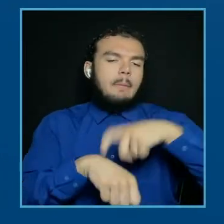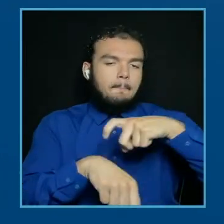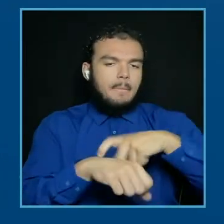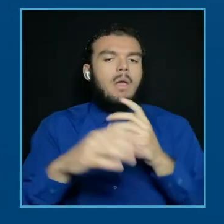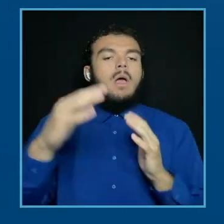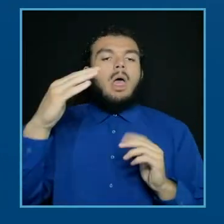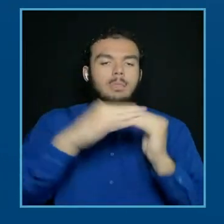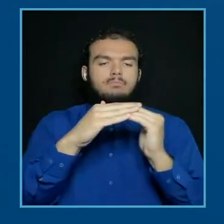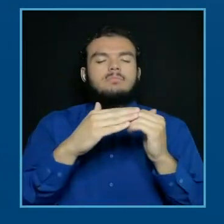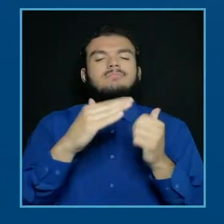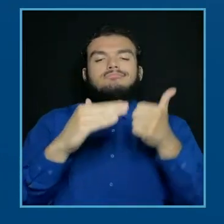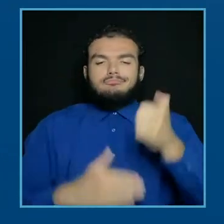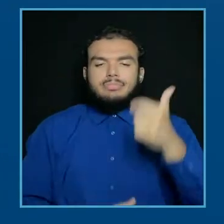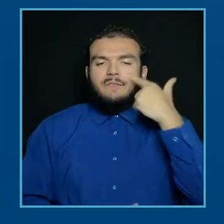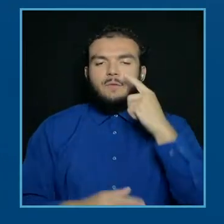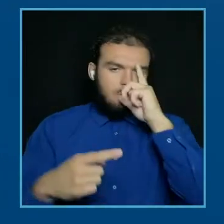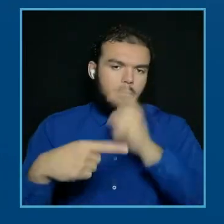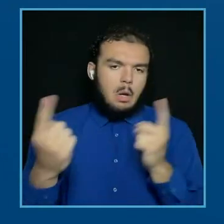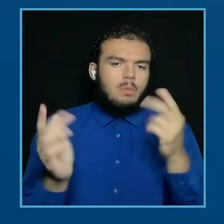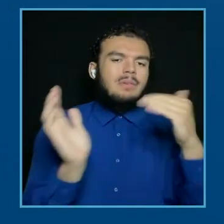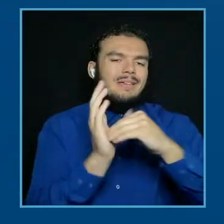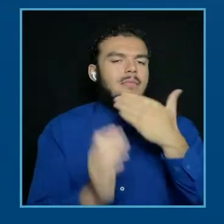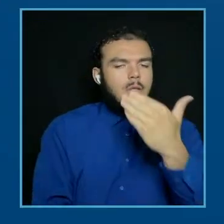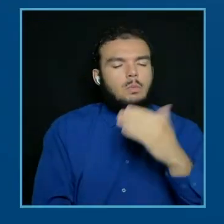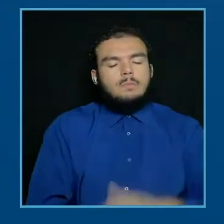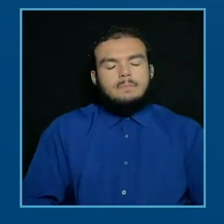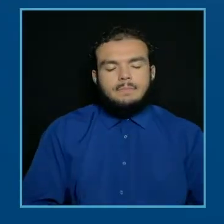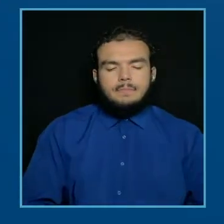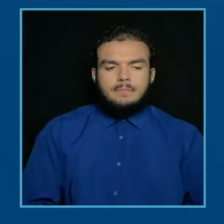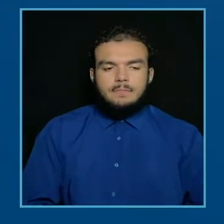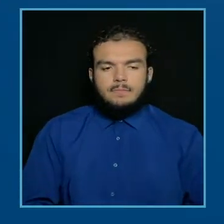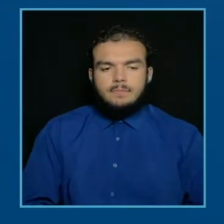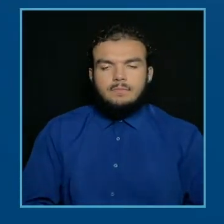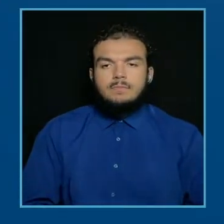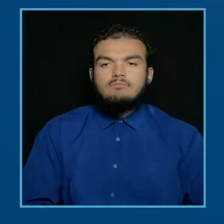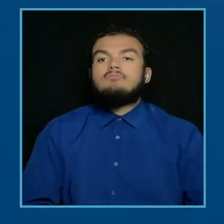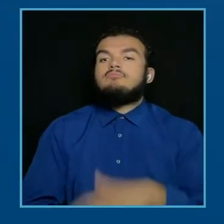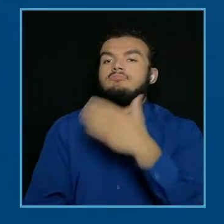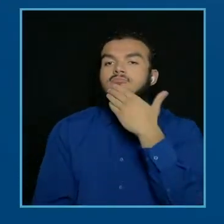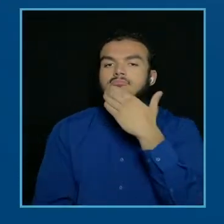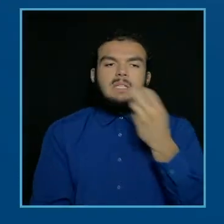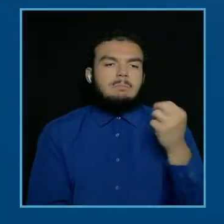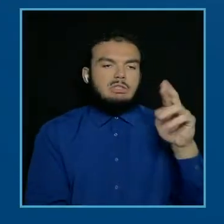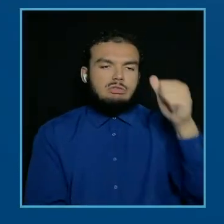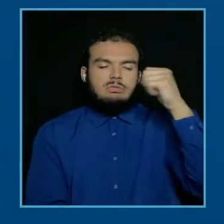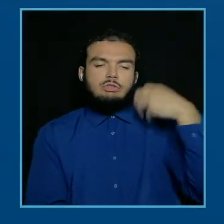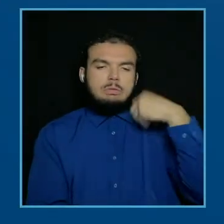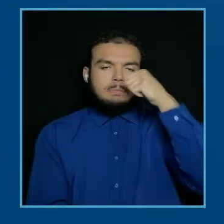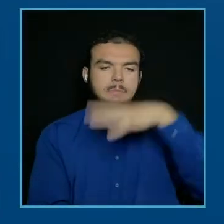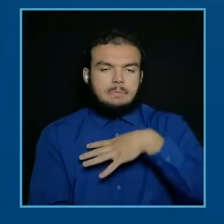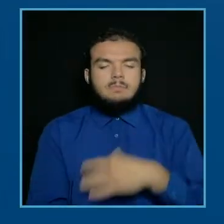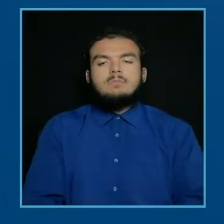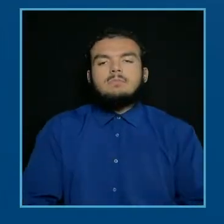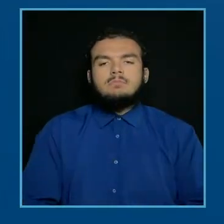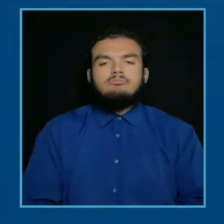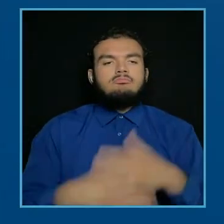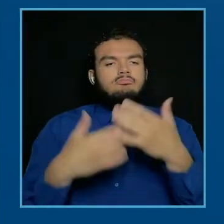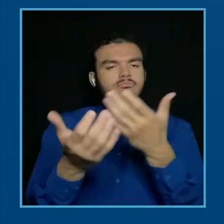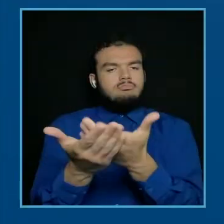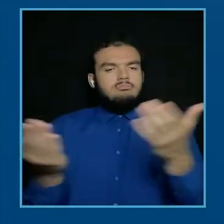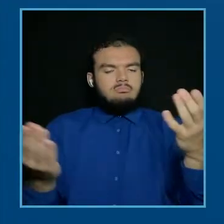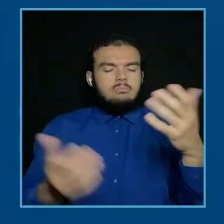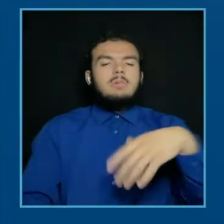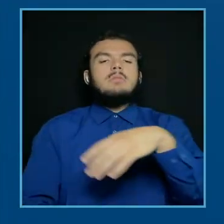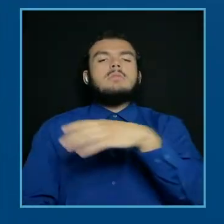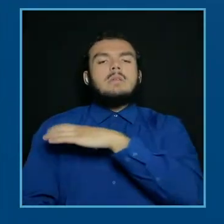for rebuttal. Thank you very much. Thank you, Mr. Chairman. Distinguished committee co-chairs,